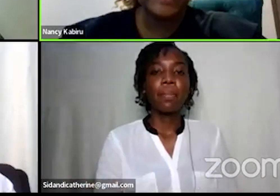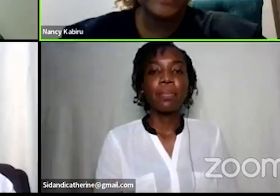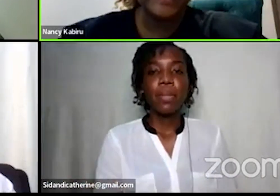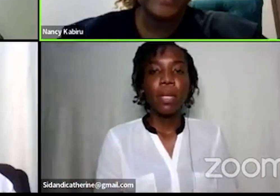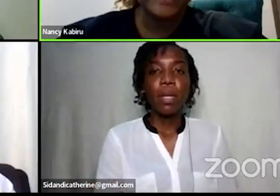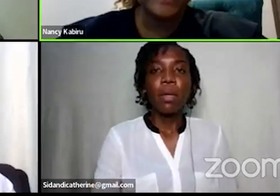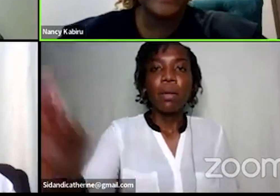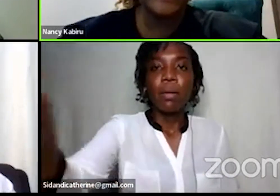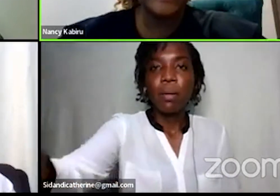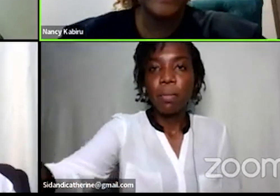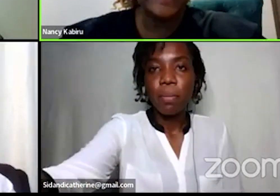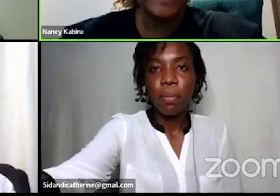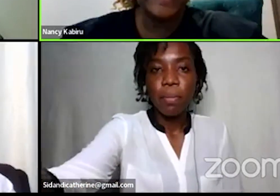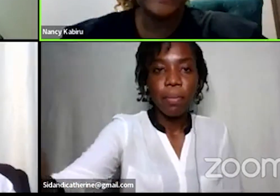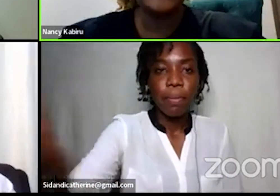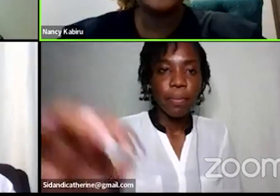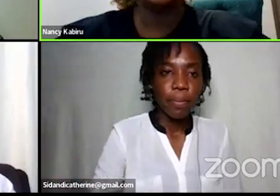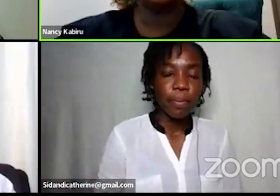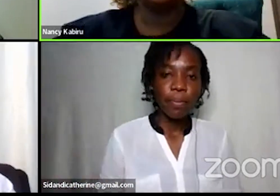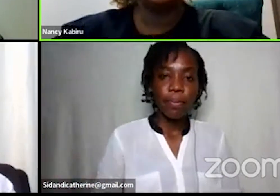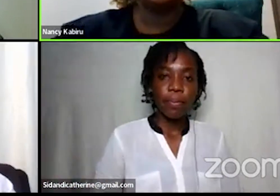Yeah. How do you do that?